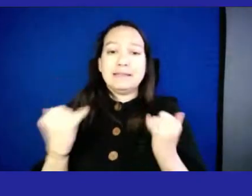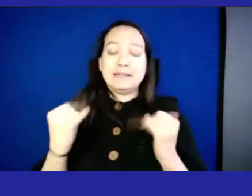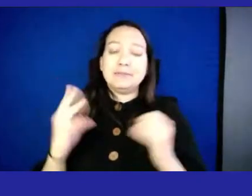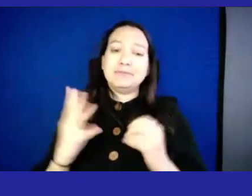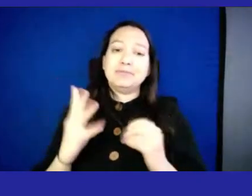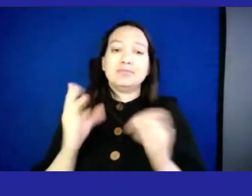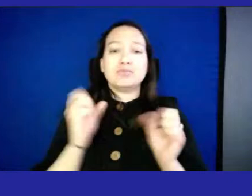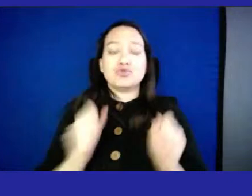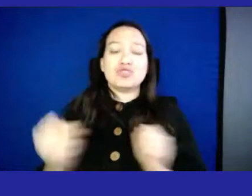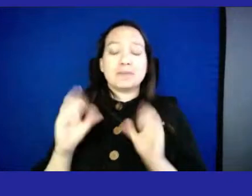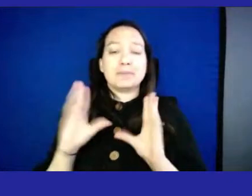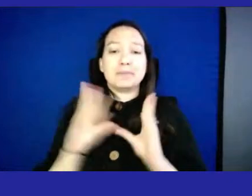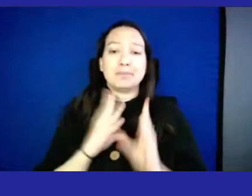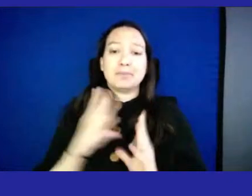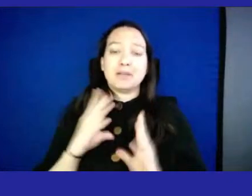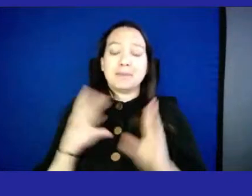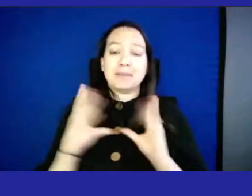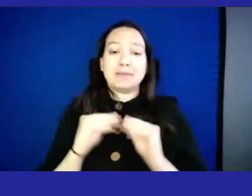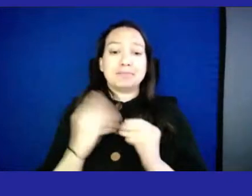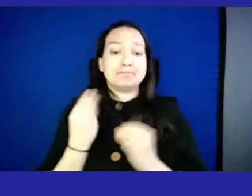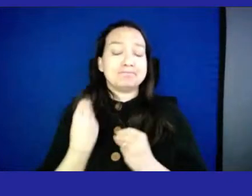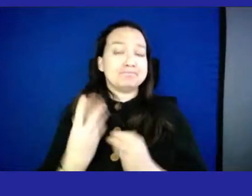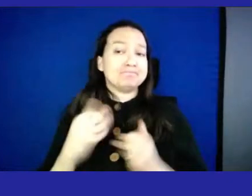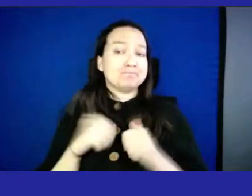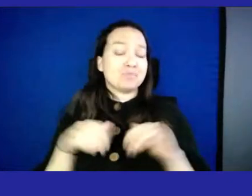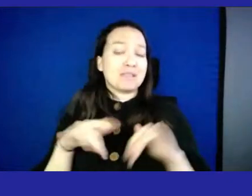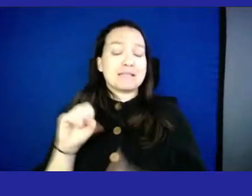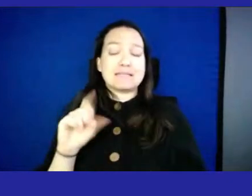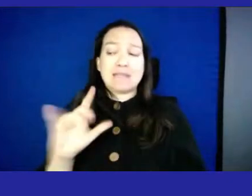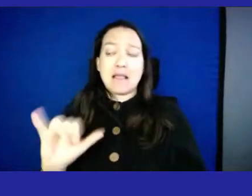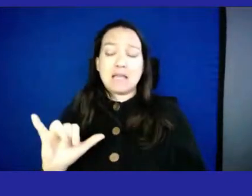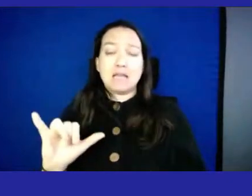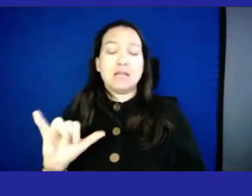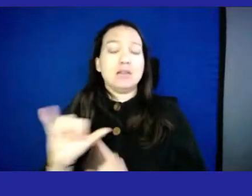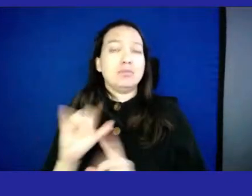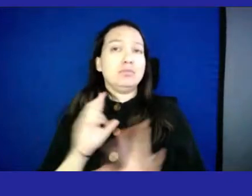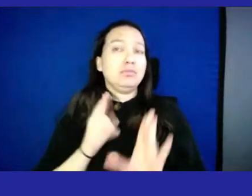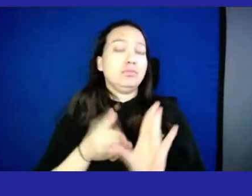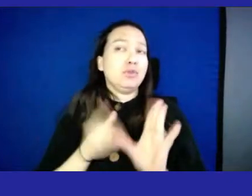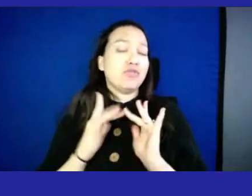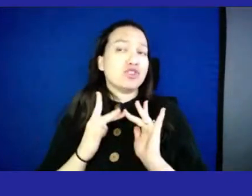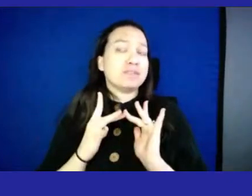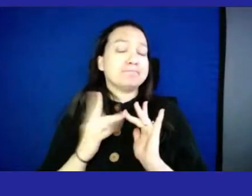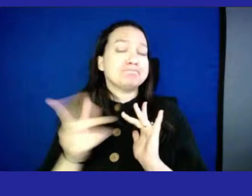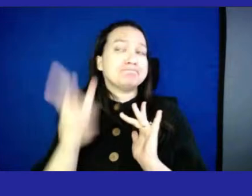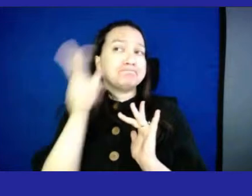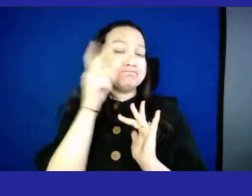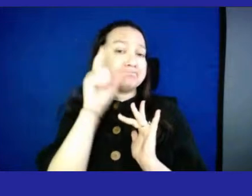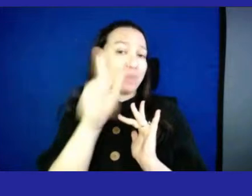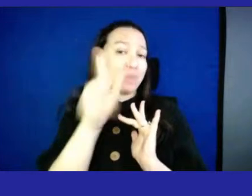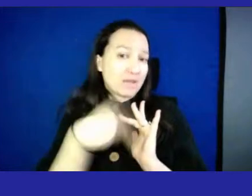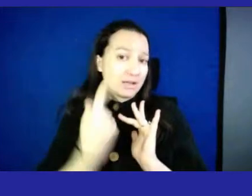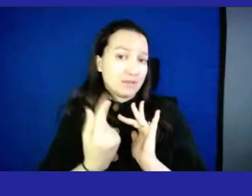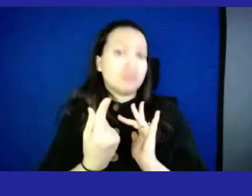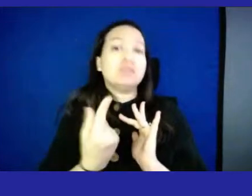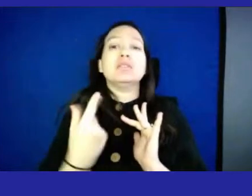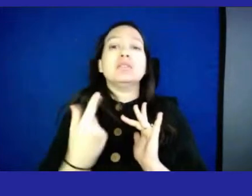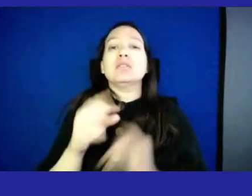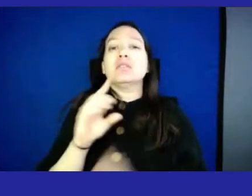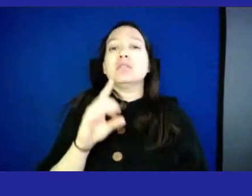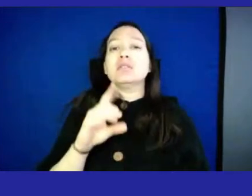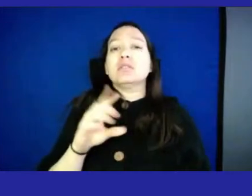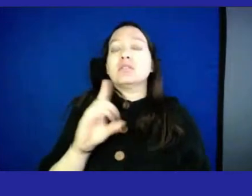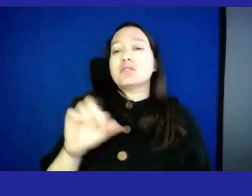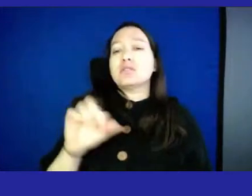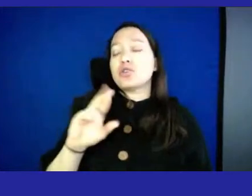order. Please note for the record that Sally Hernandez Piñero is participating virtually in a listening capacity, and Dr. Allen is representing Dr.